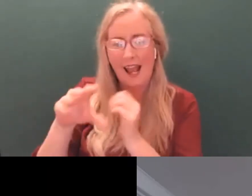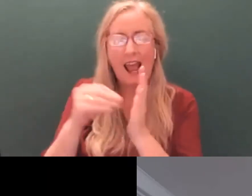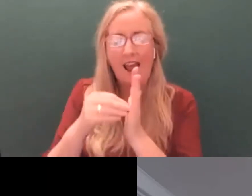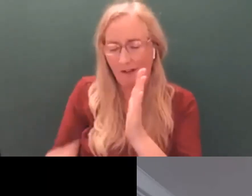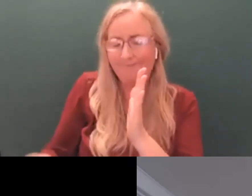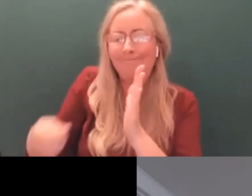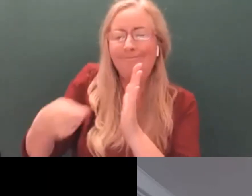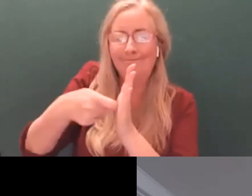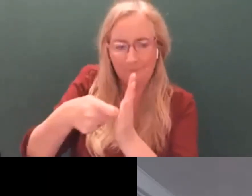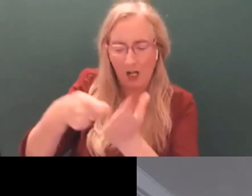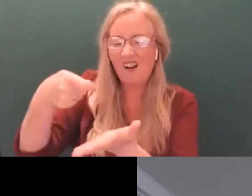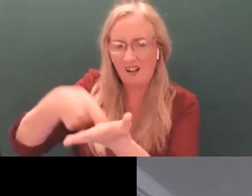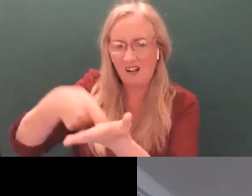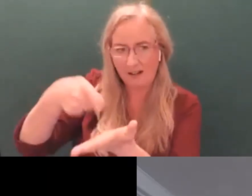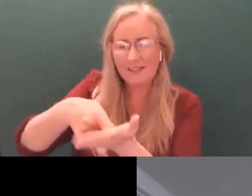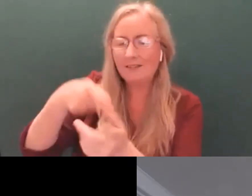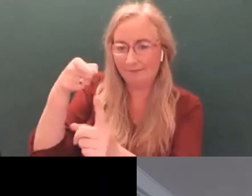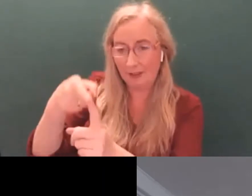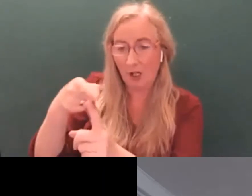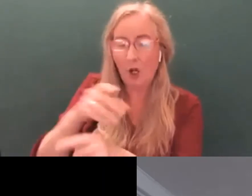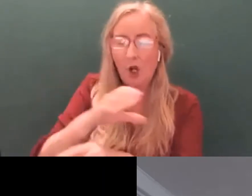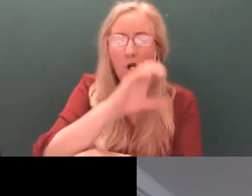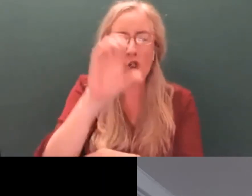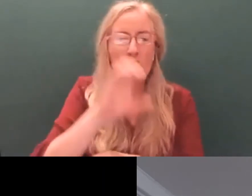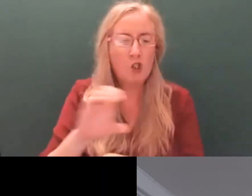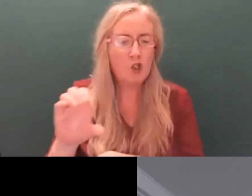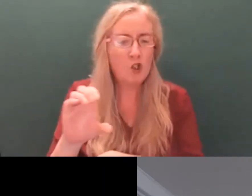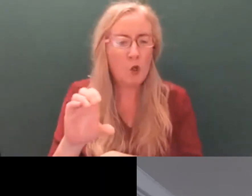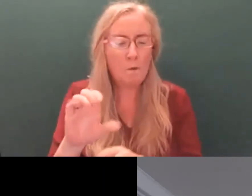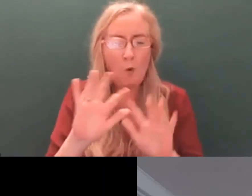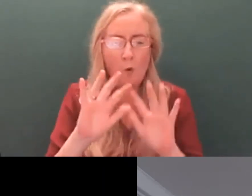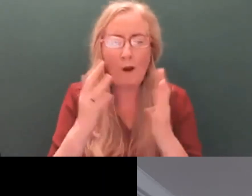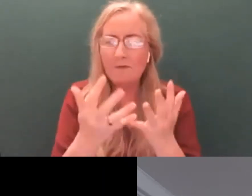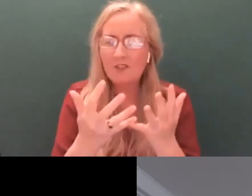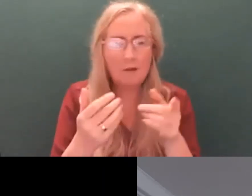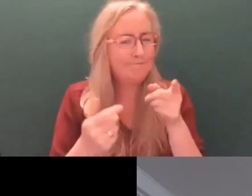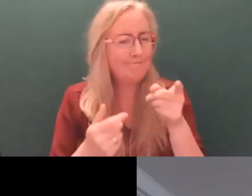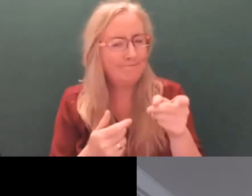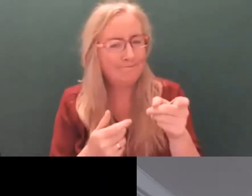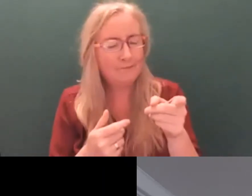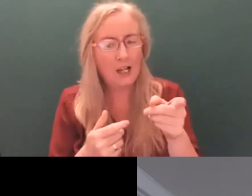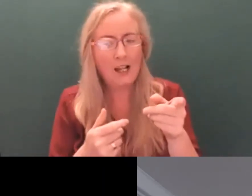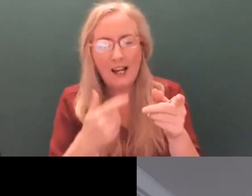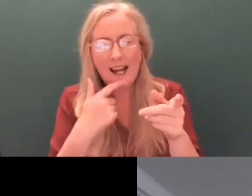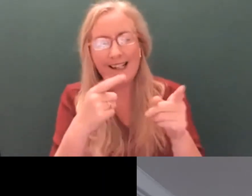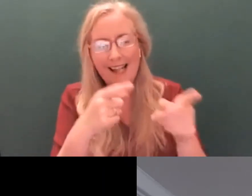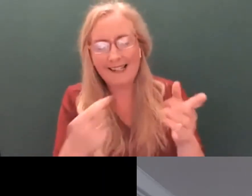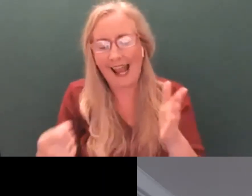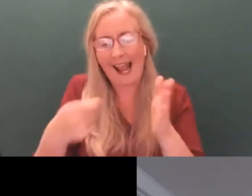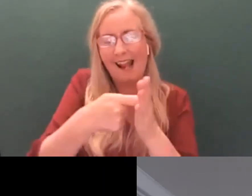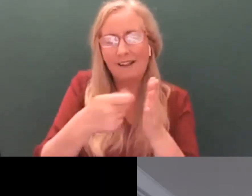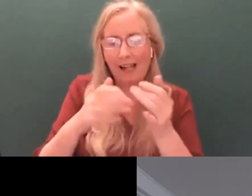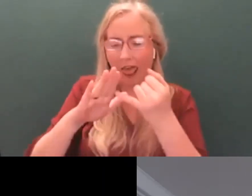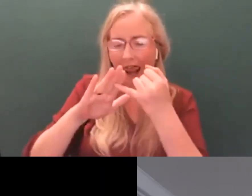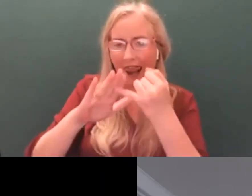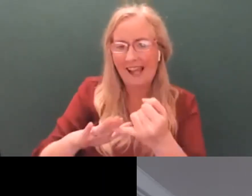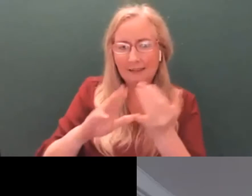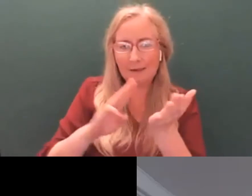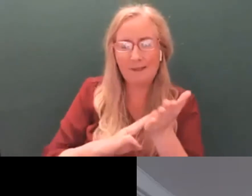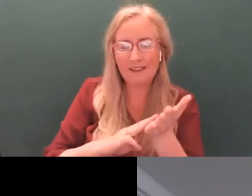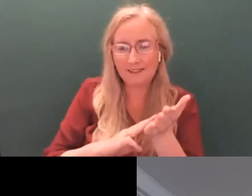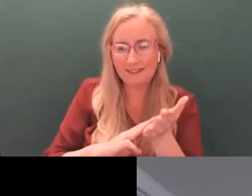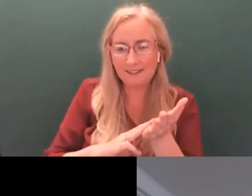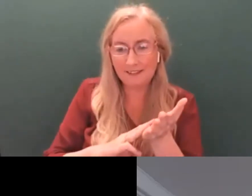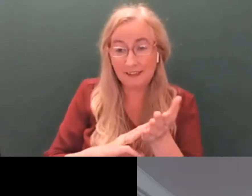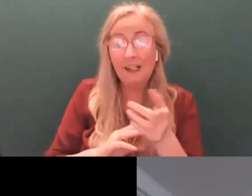attached to it. And the Zoom website doesn't show that VAT's involved, so that gets added at the last minute. And that